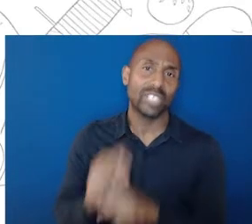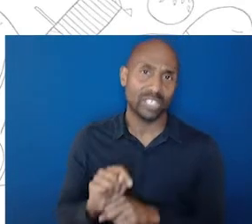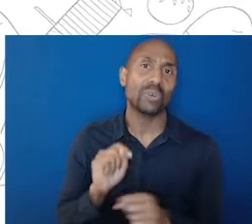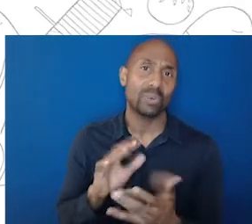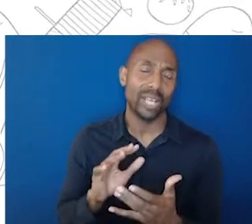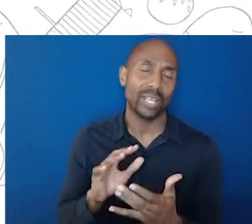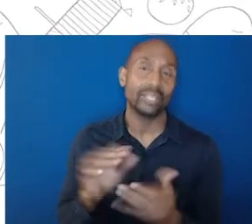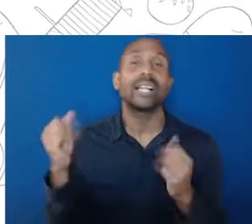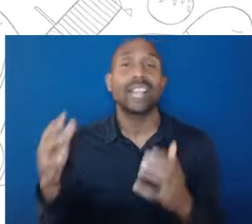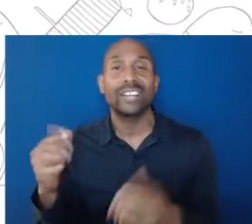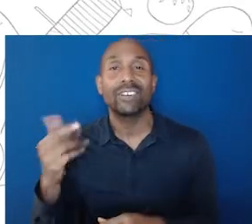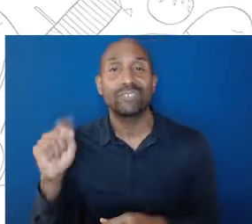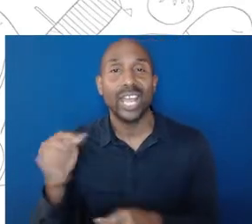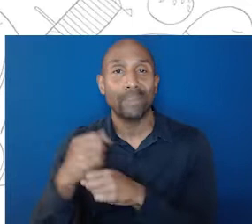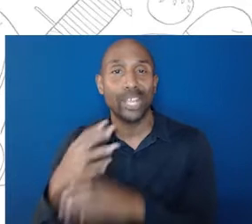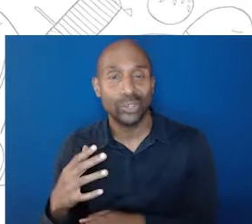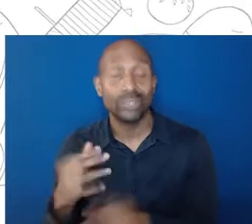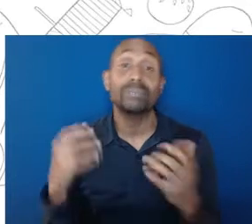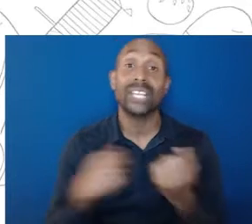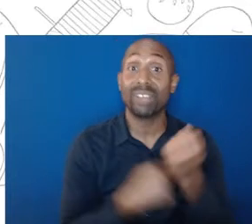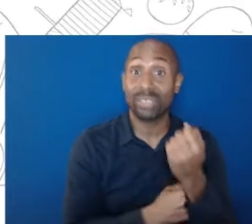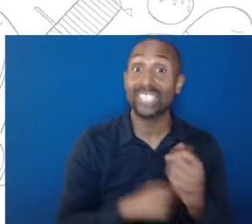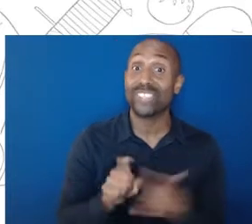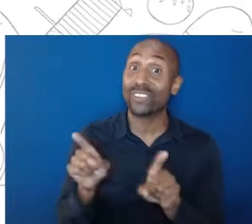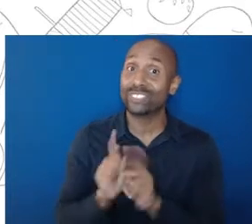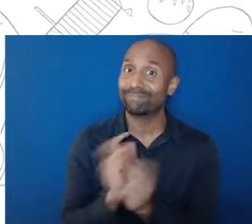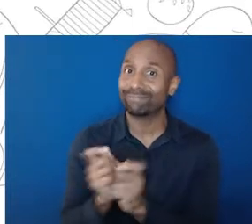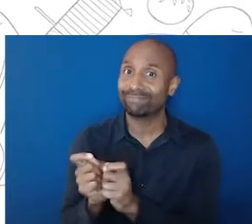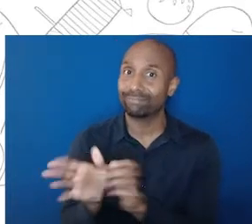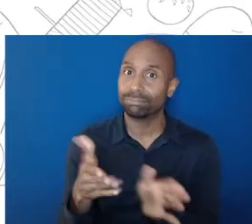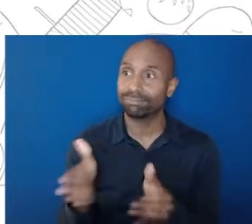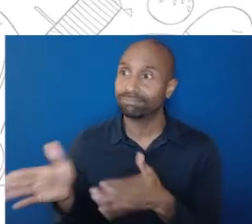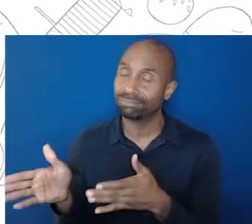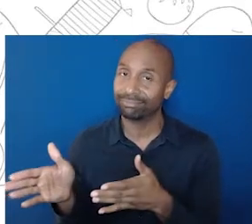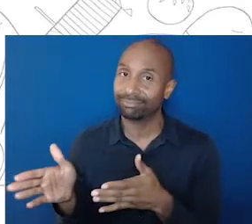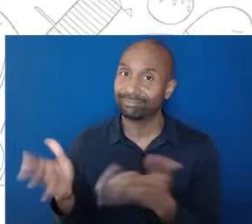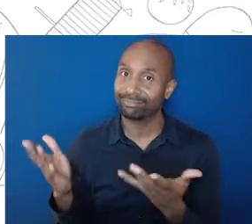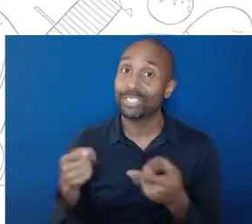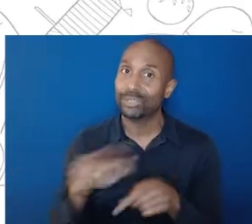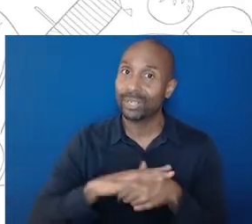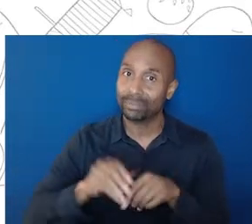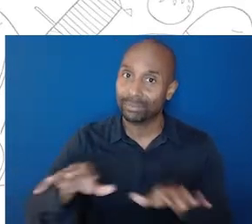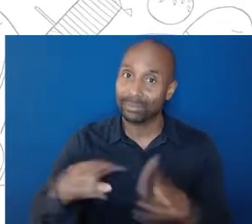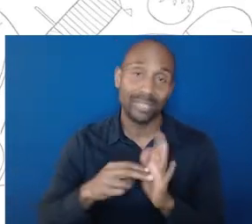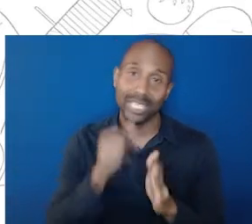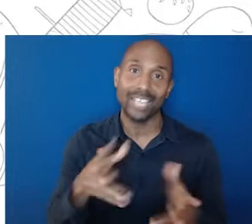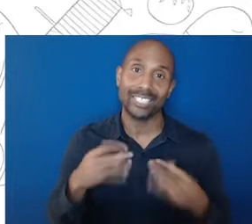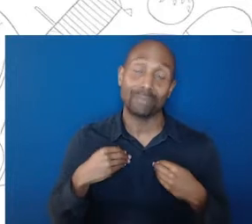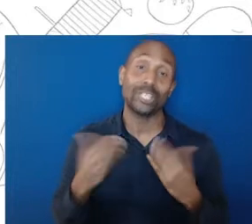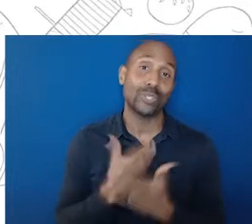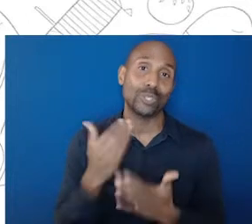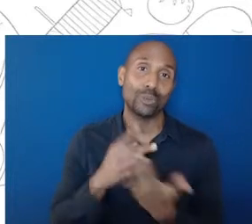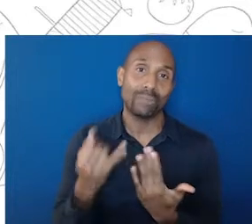lots of grant makers and lots of foundations pivoted during the pandemic and were not taking on